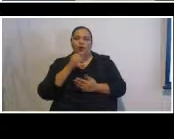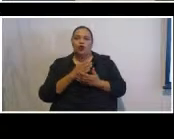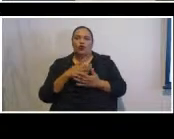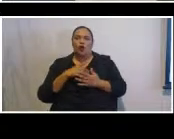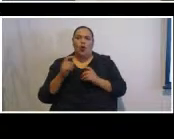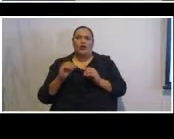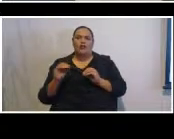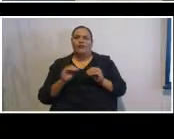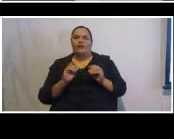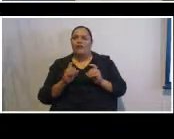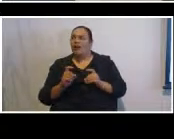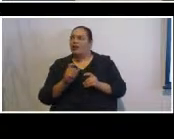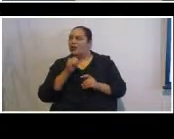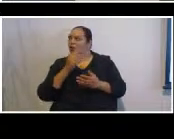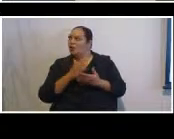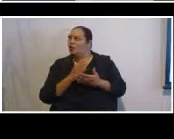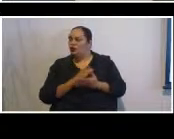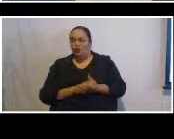moving so fast.